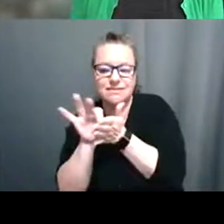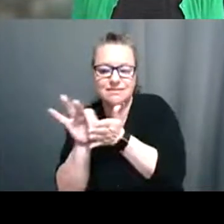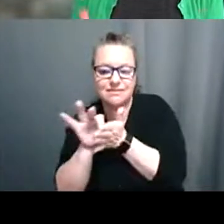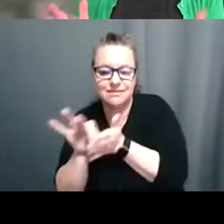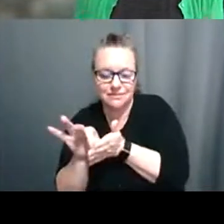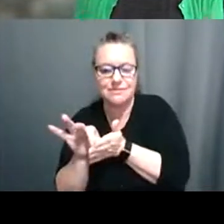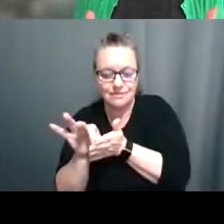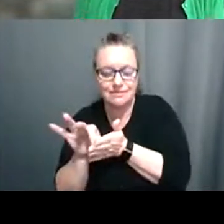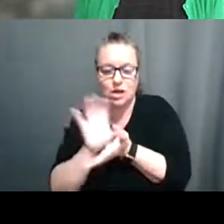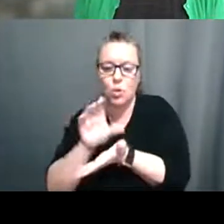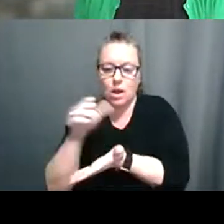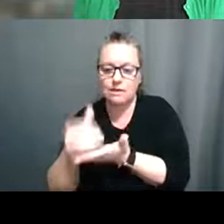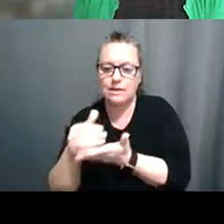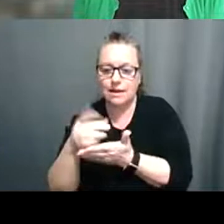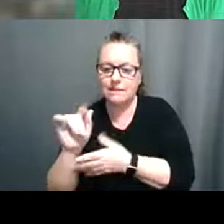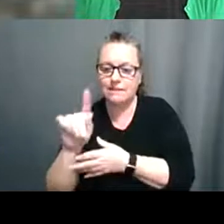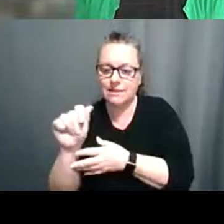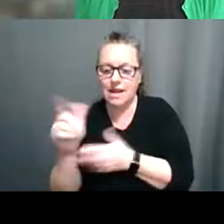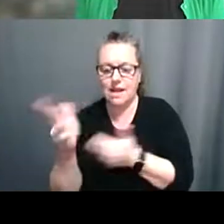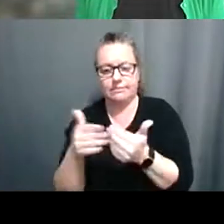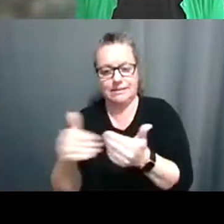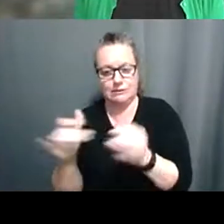data, and it becomes easily measurable.